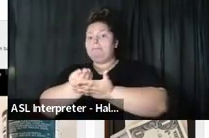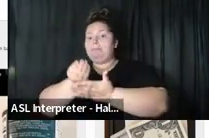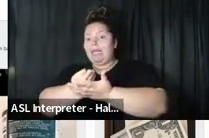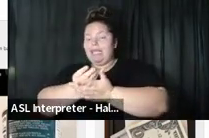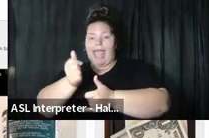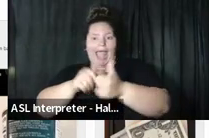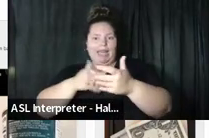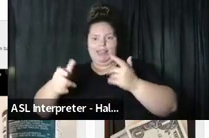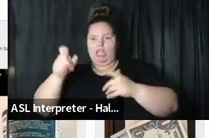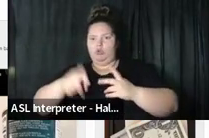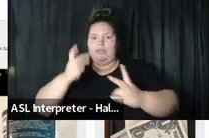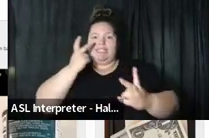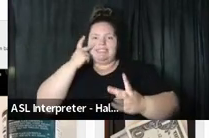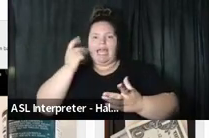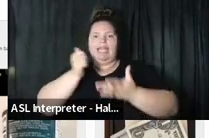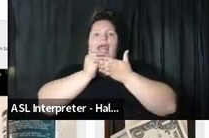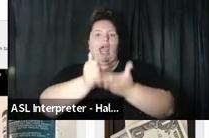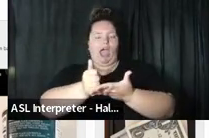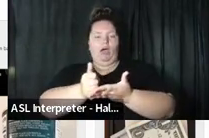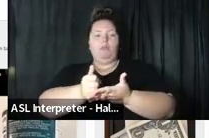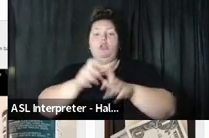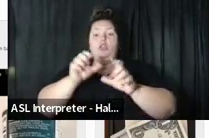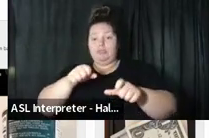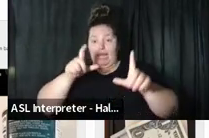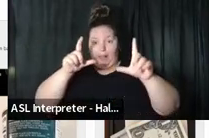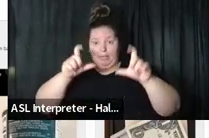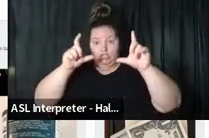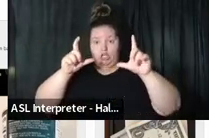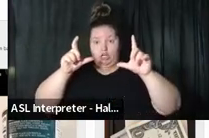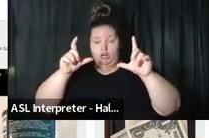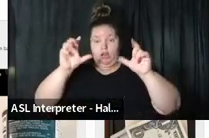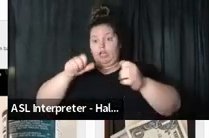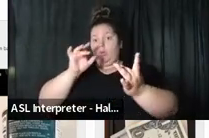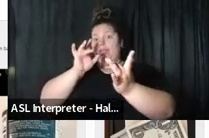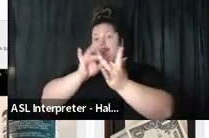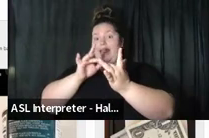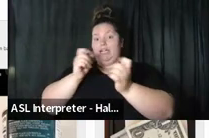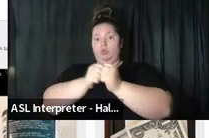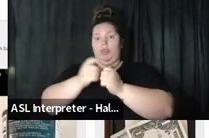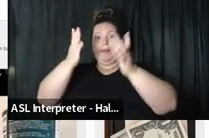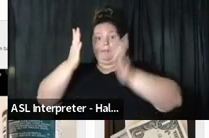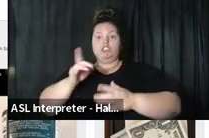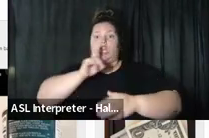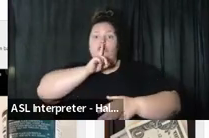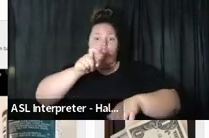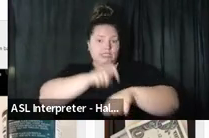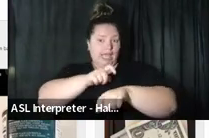take a picture of and it goes in real time, and you can connect with somebody in real time that can tell you what that item